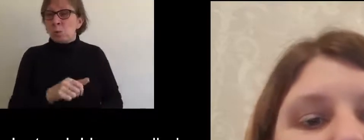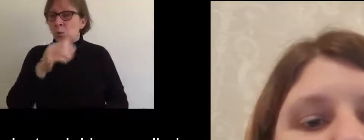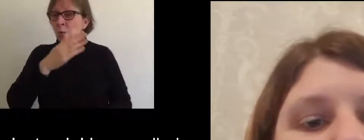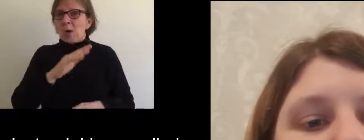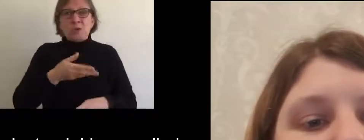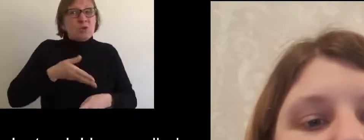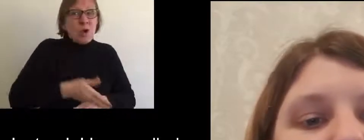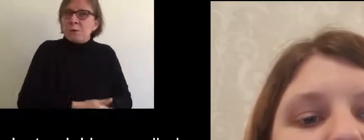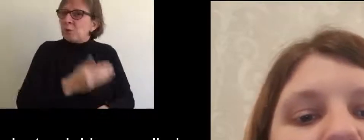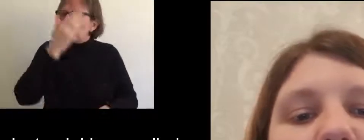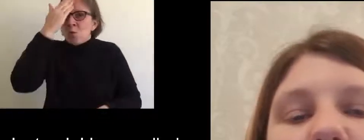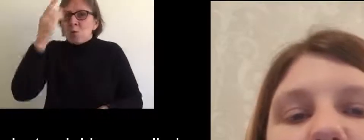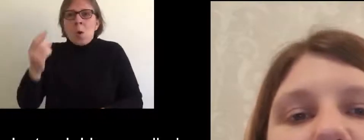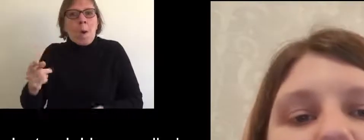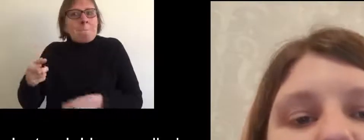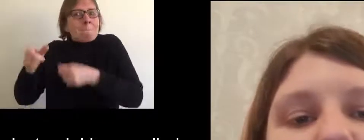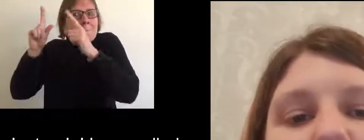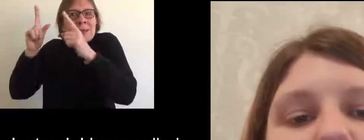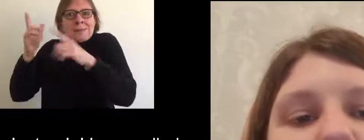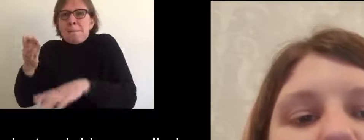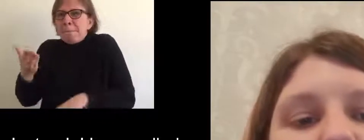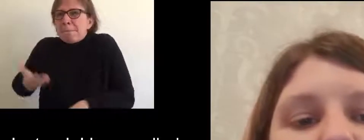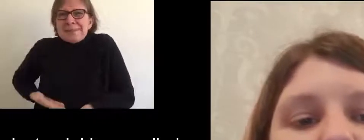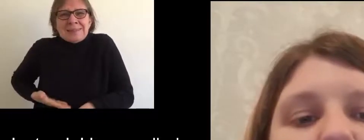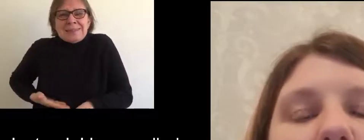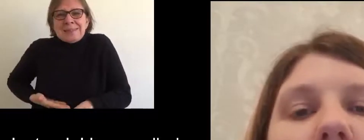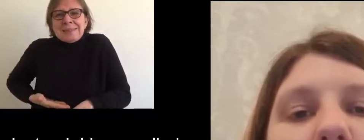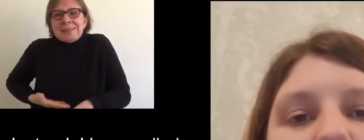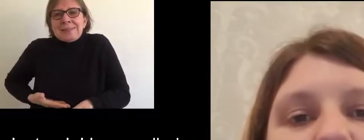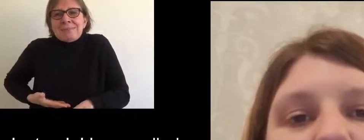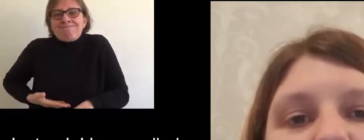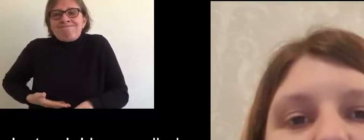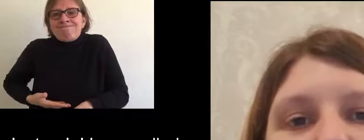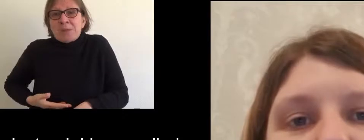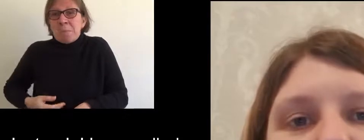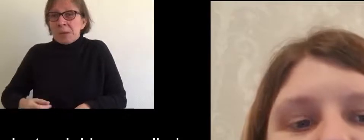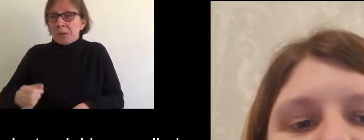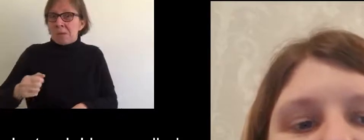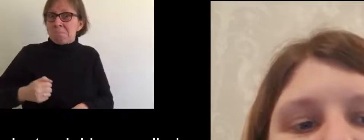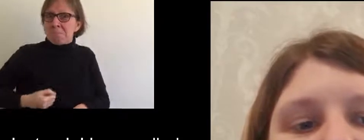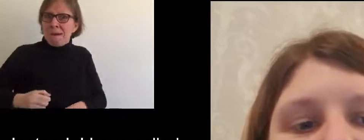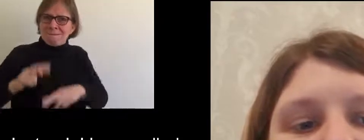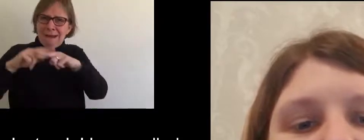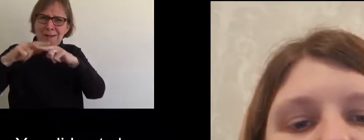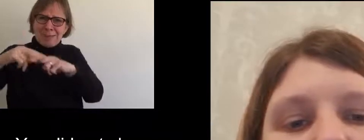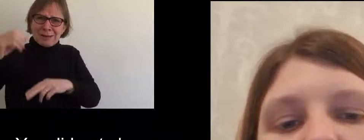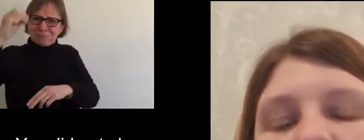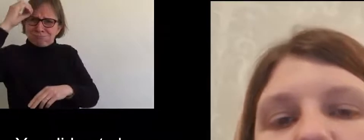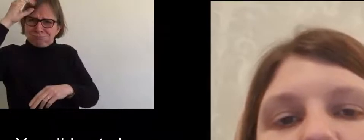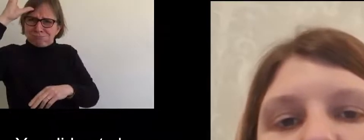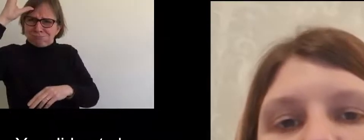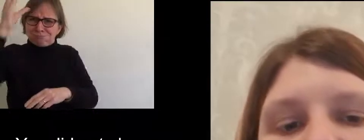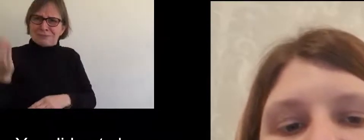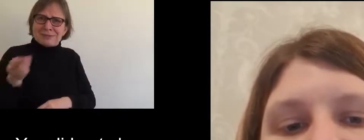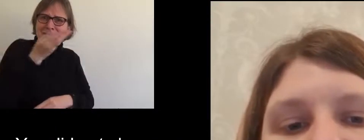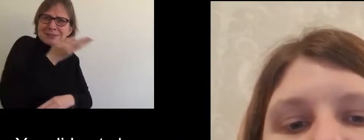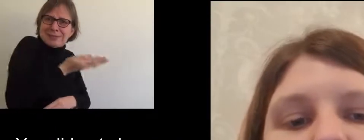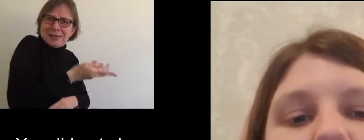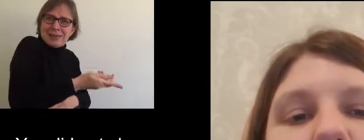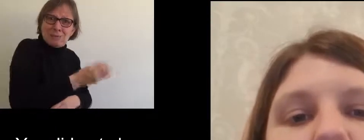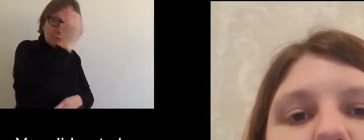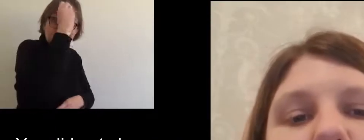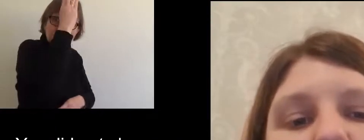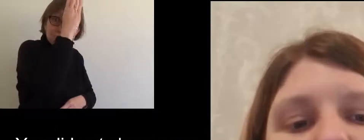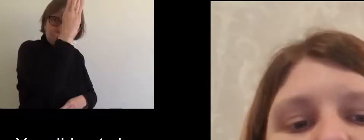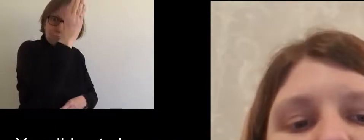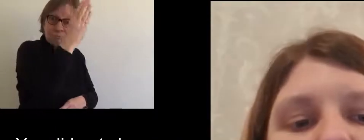you friends, for everything that I have learnt from my Father, I have made known to you. You did not choose me, but